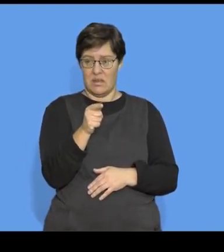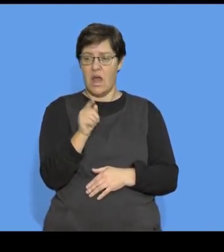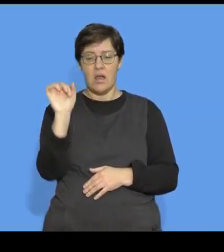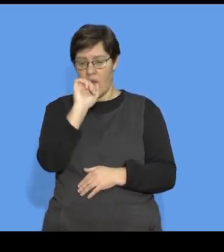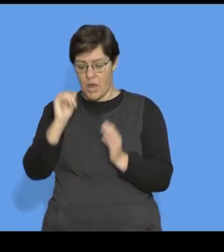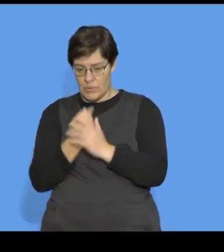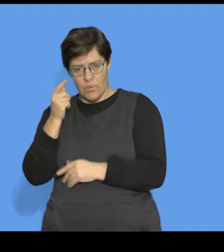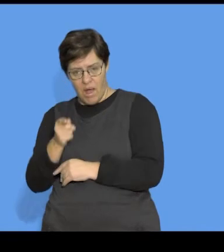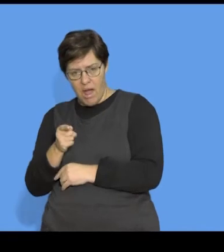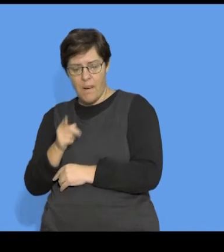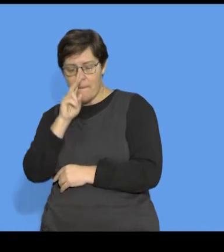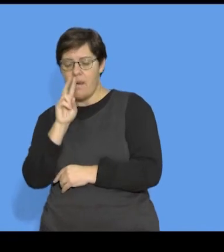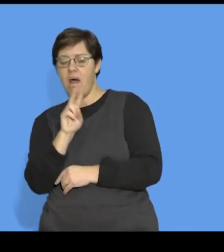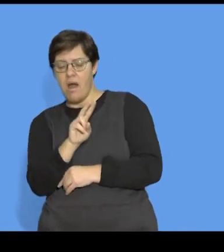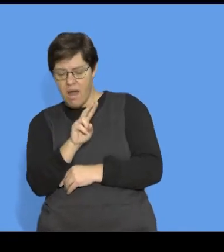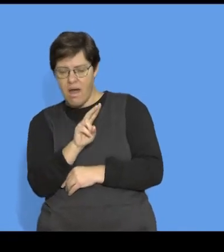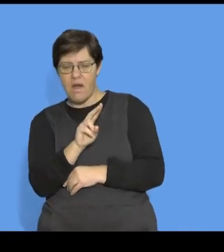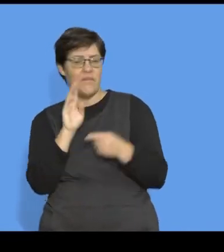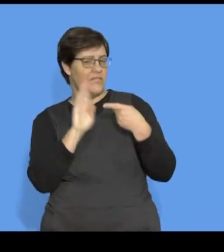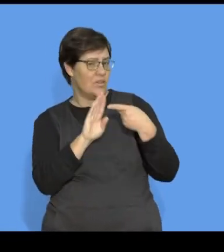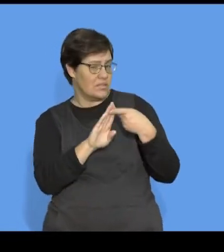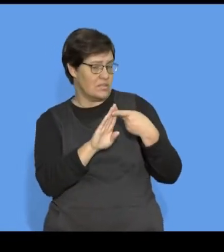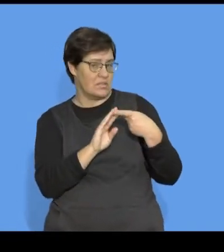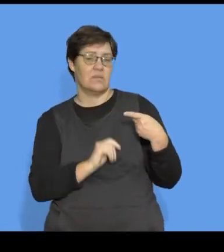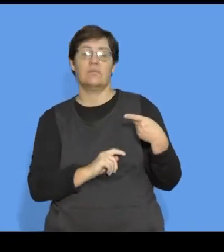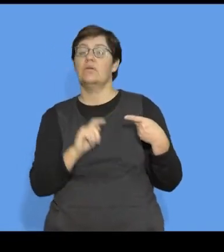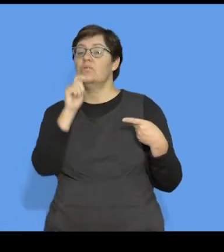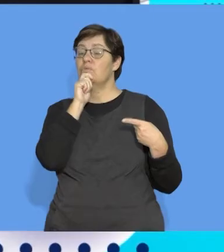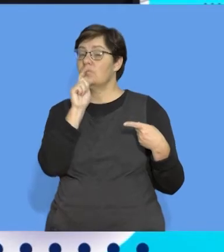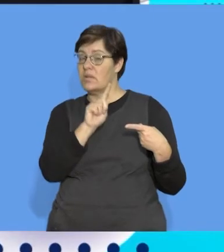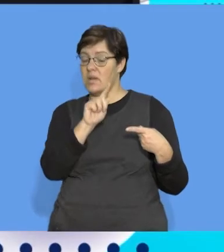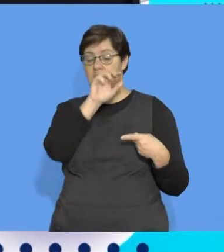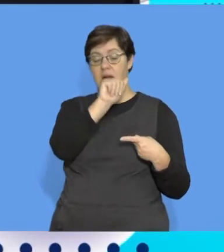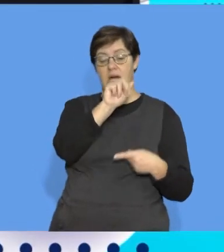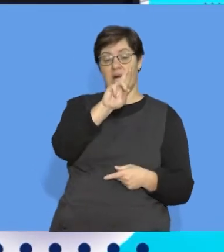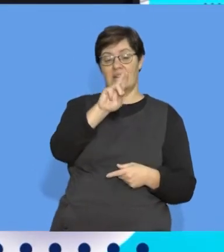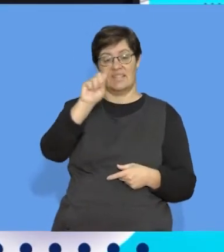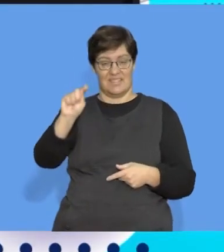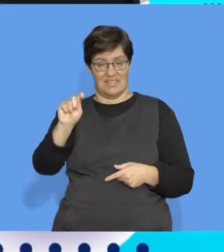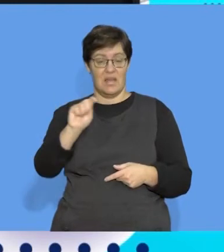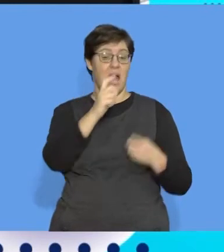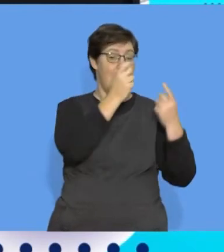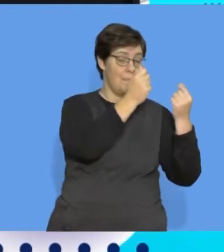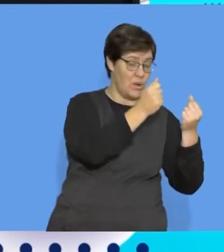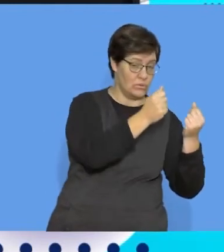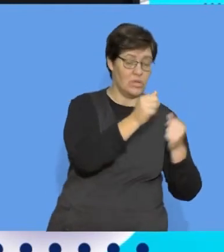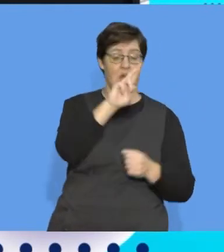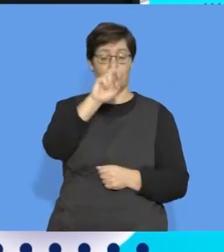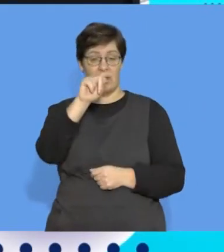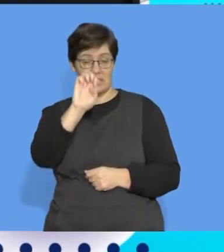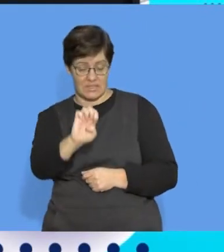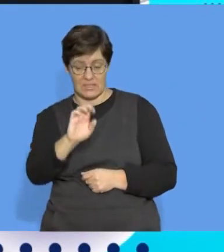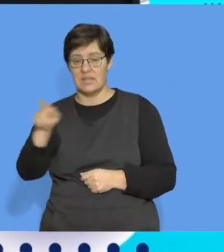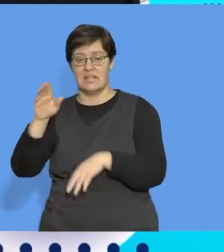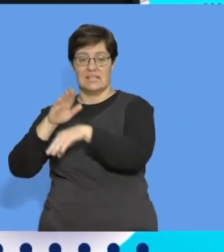look at the new vehicle, step number 1, once again, I'm going to use art, amount,